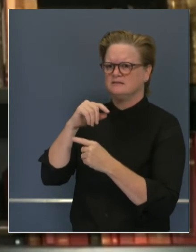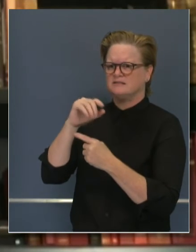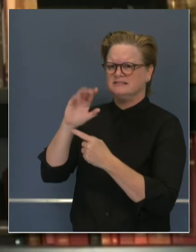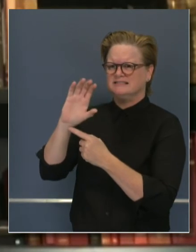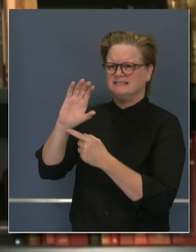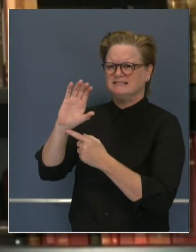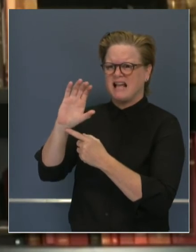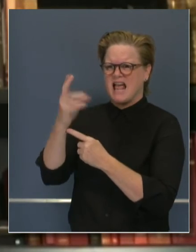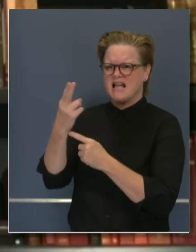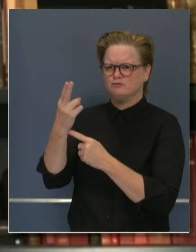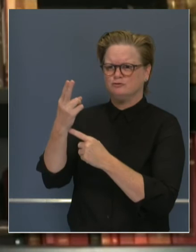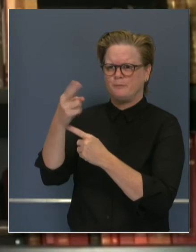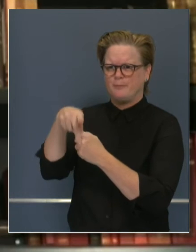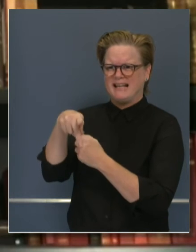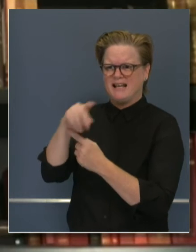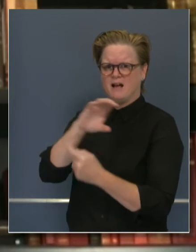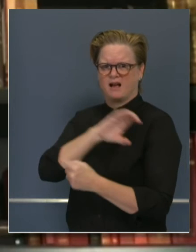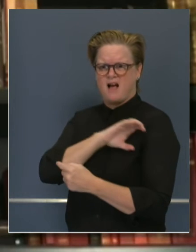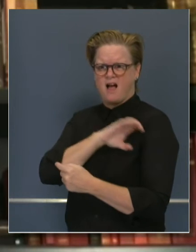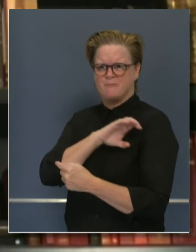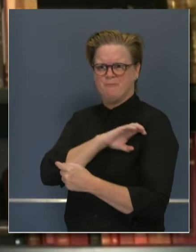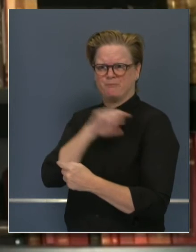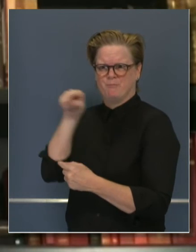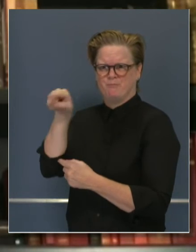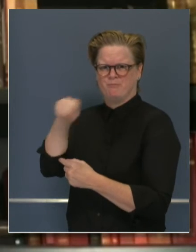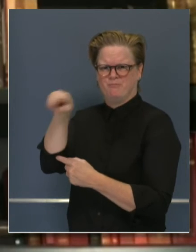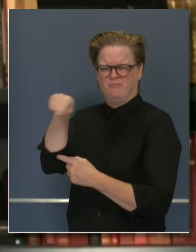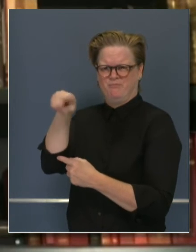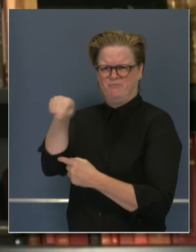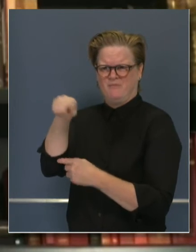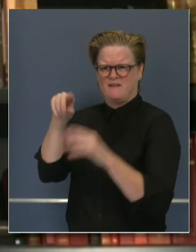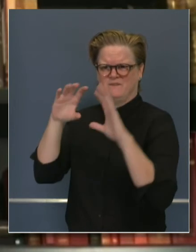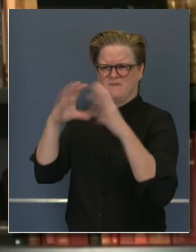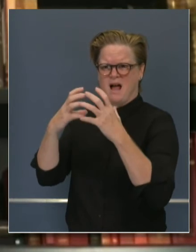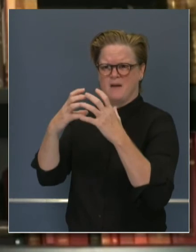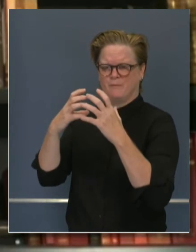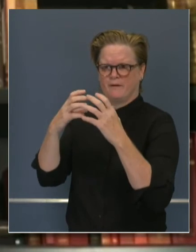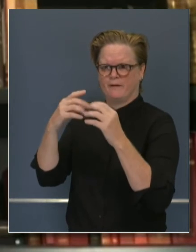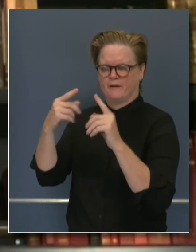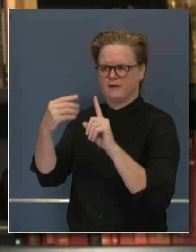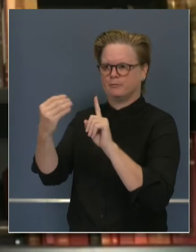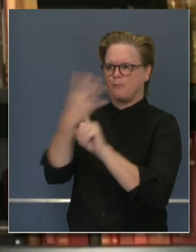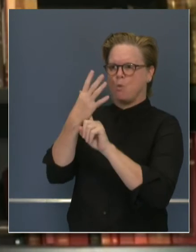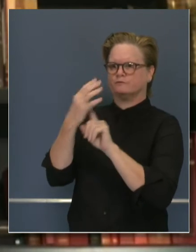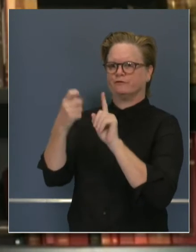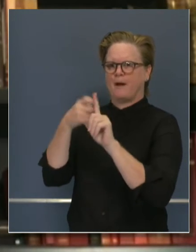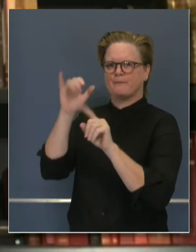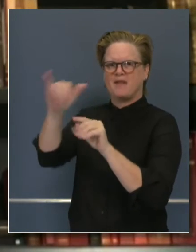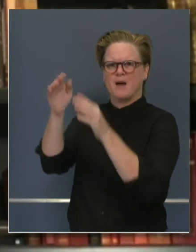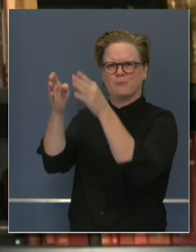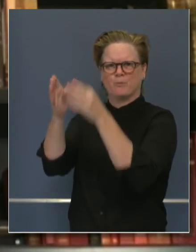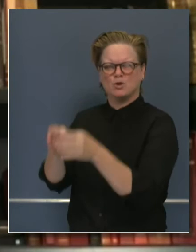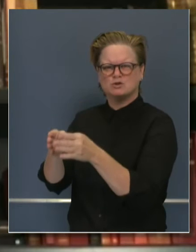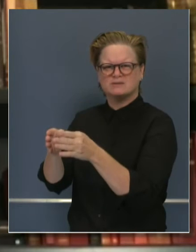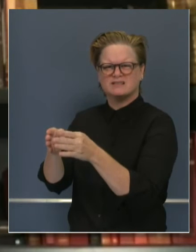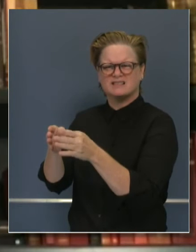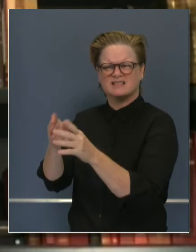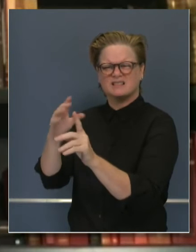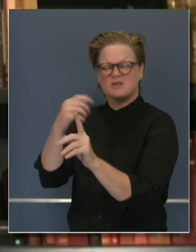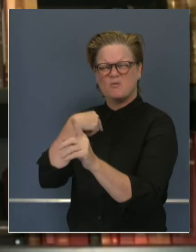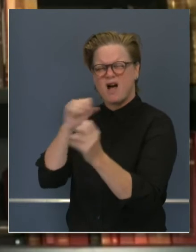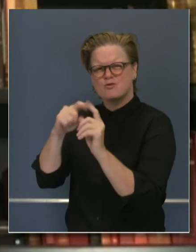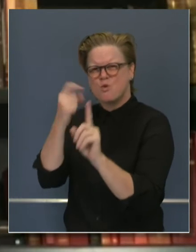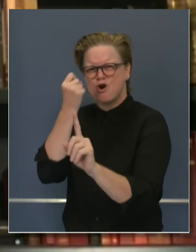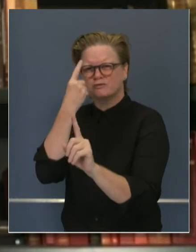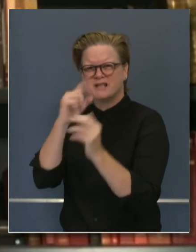there additional officers in that team who tested positive? And then also trying to understand the universe that your